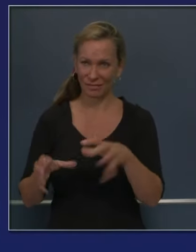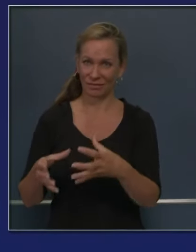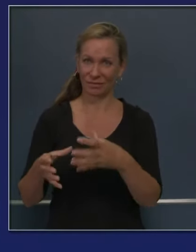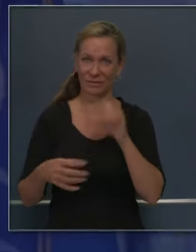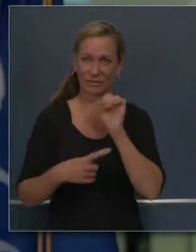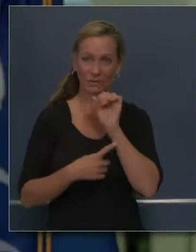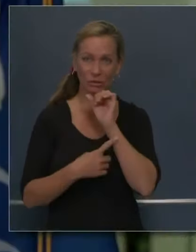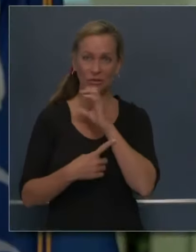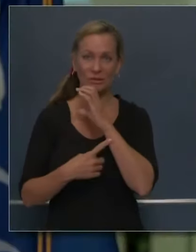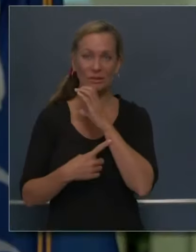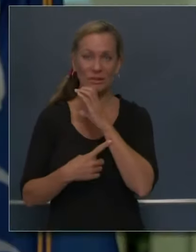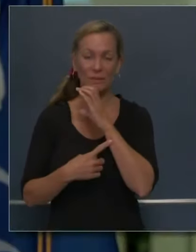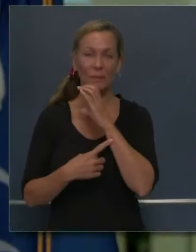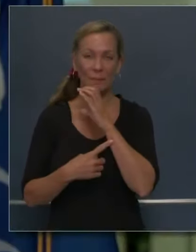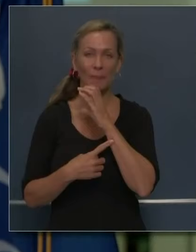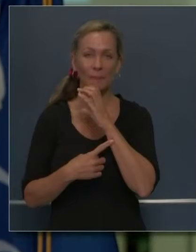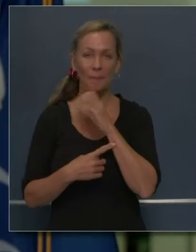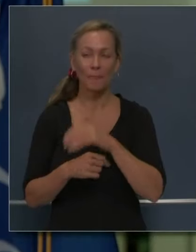Myers, LA Times.